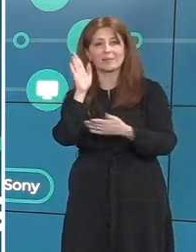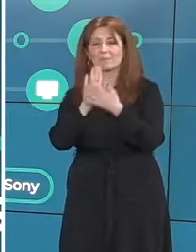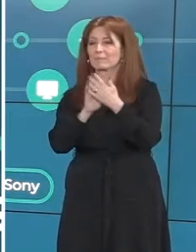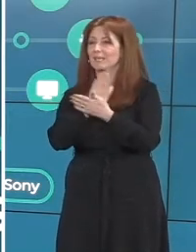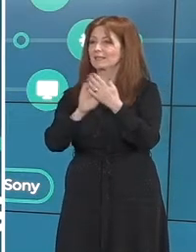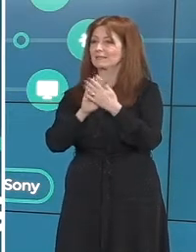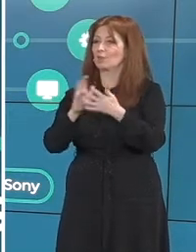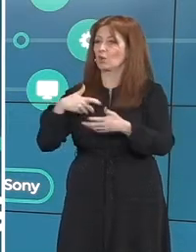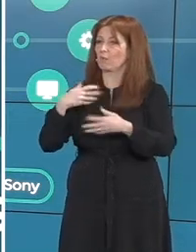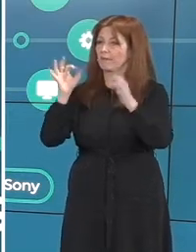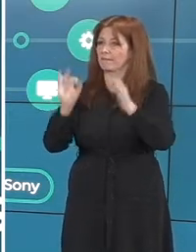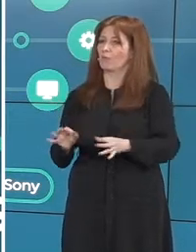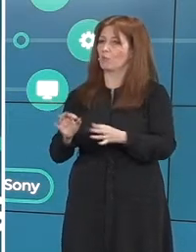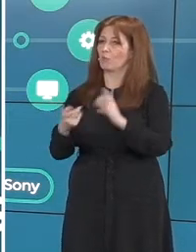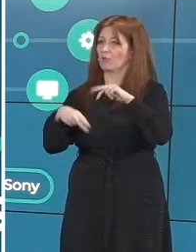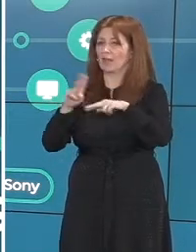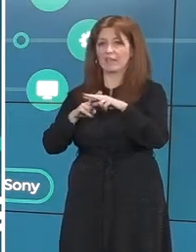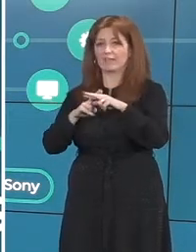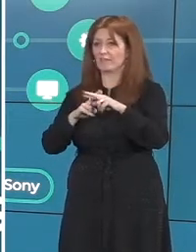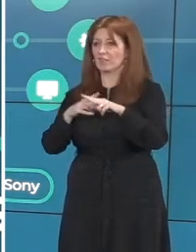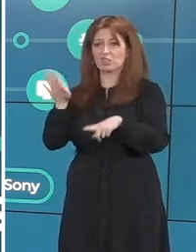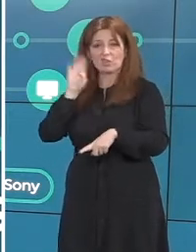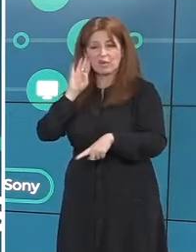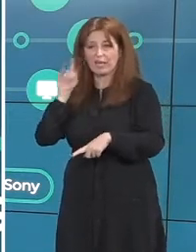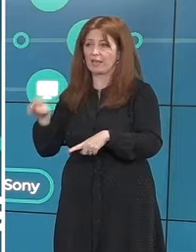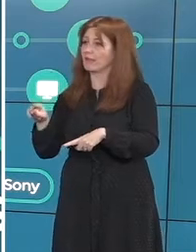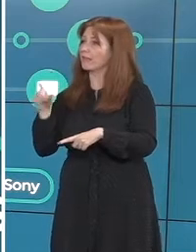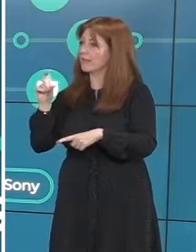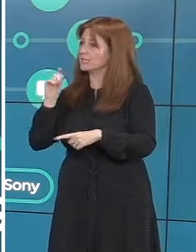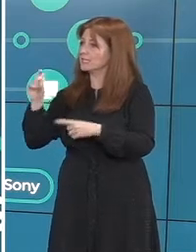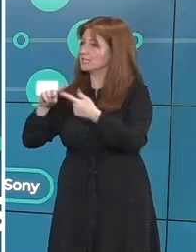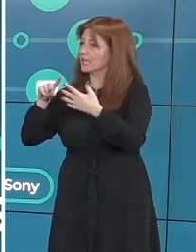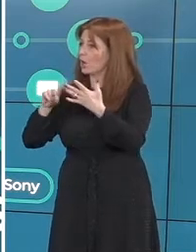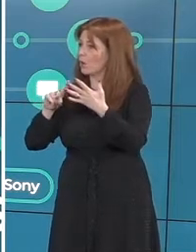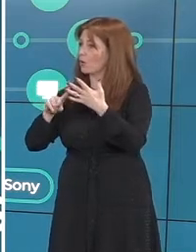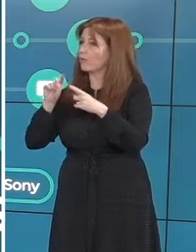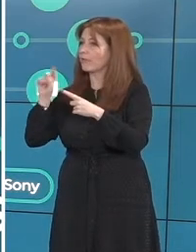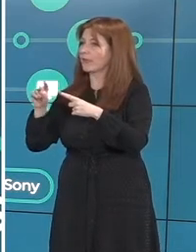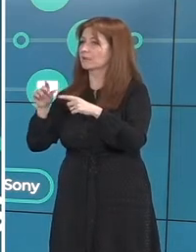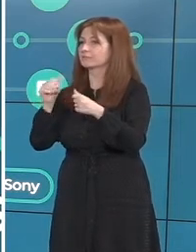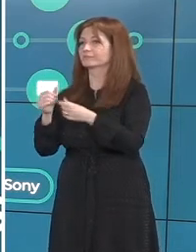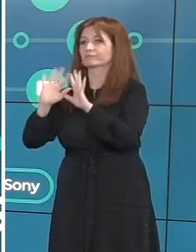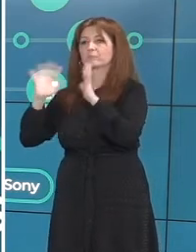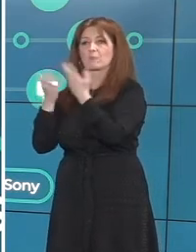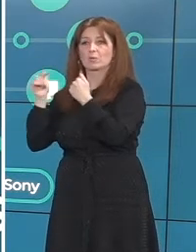that organisation, and if you're still not being listened to, go to this government body. So there is that kind of escalation route, and I don't really think